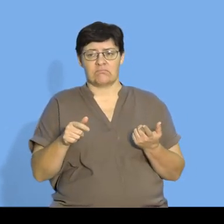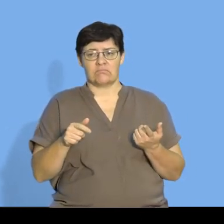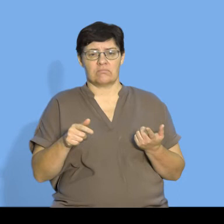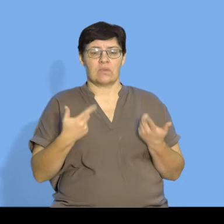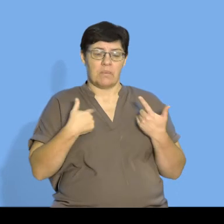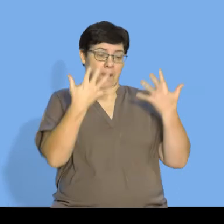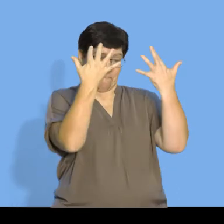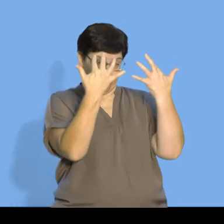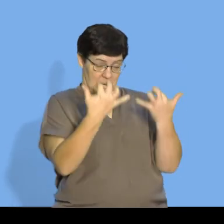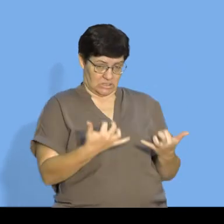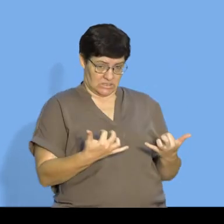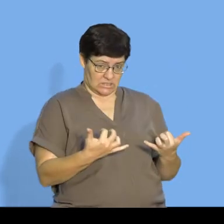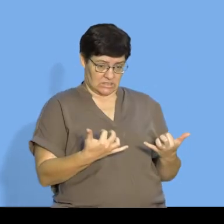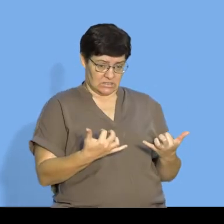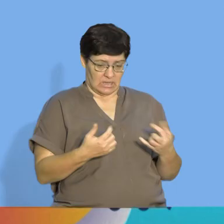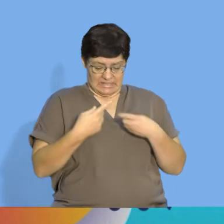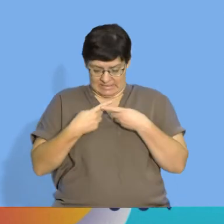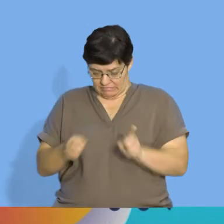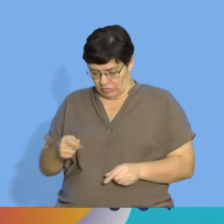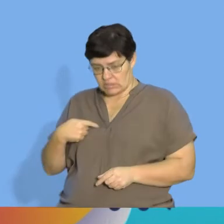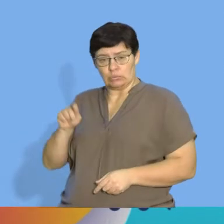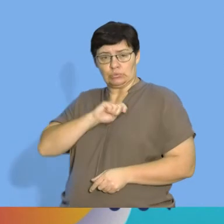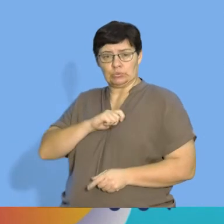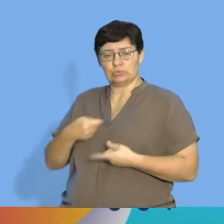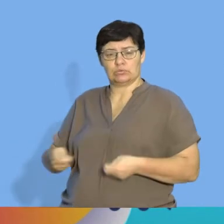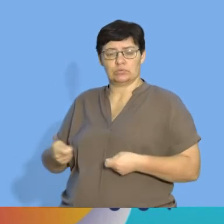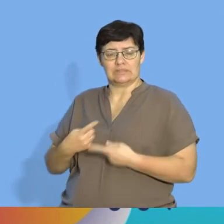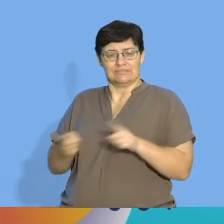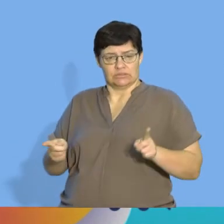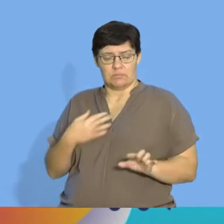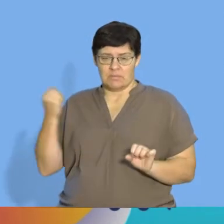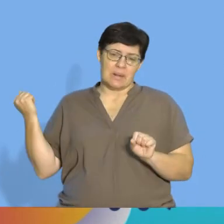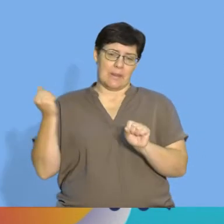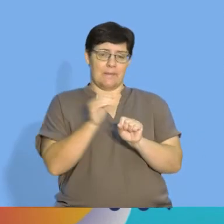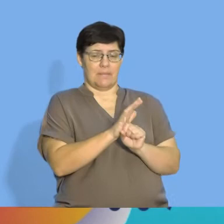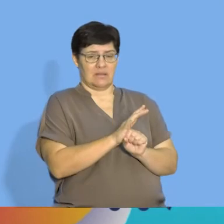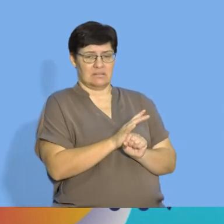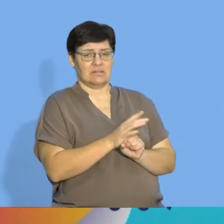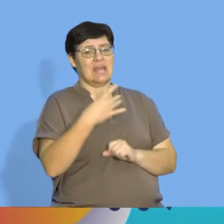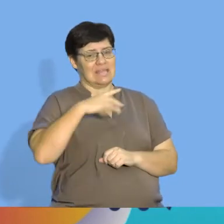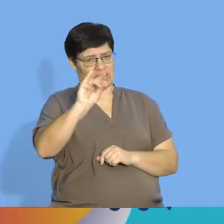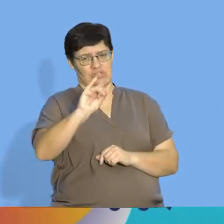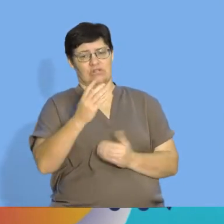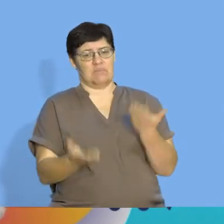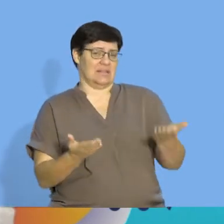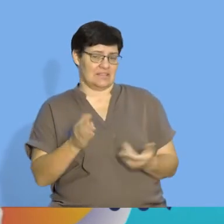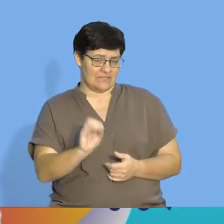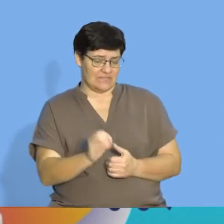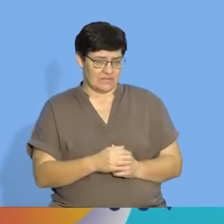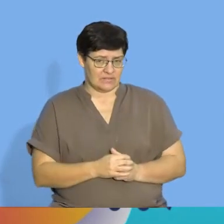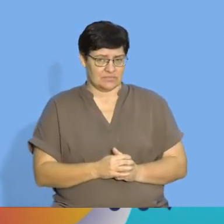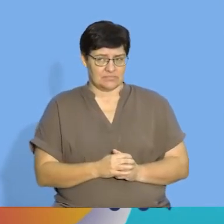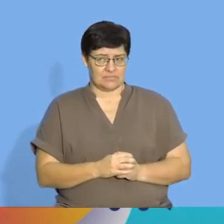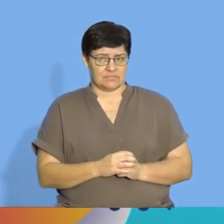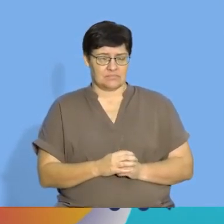the fact that you have budgeted, and it is different to your budget, means it's going to impact on your cash